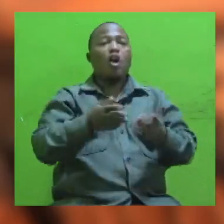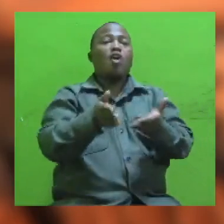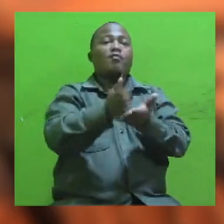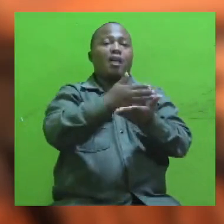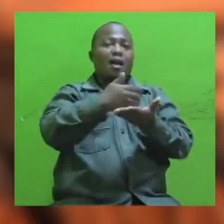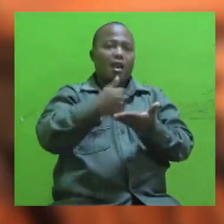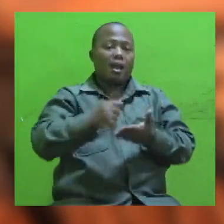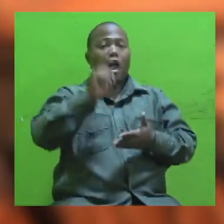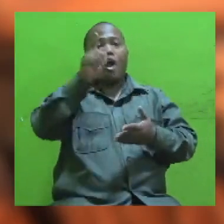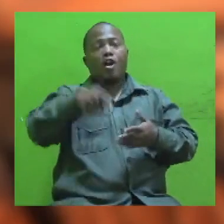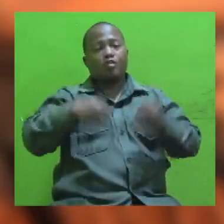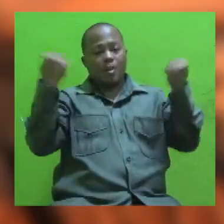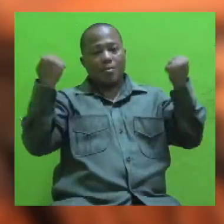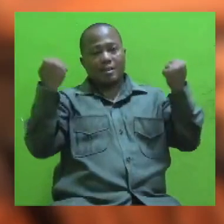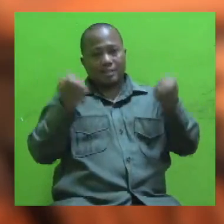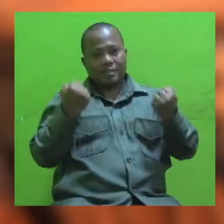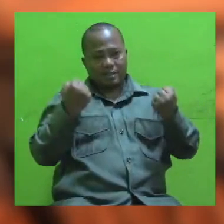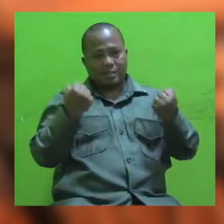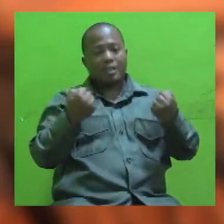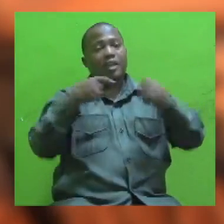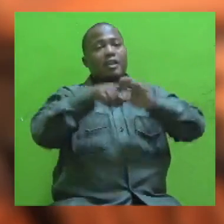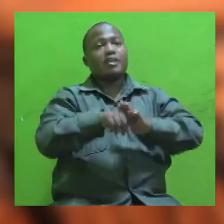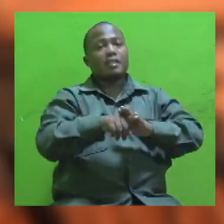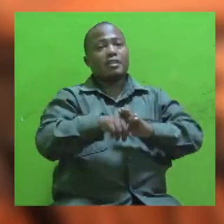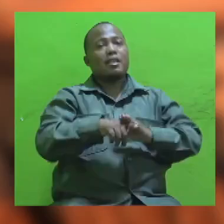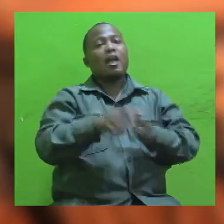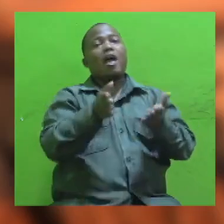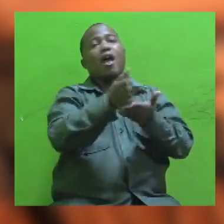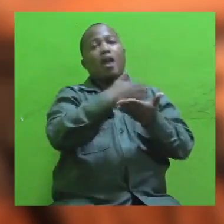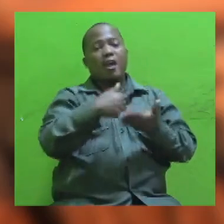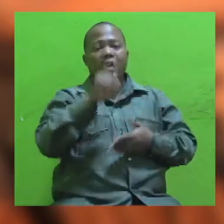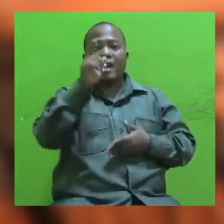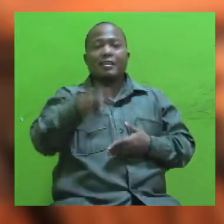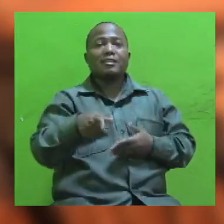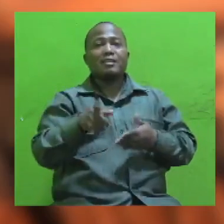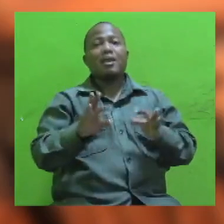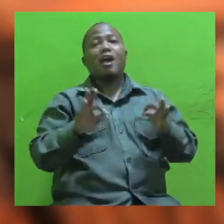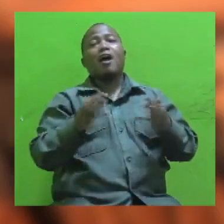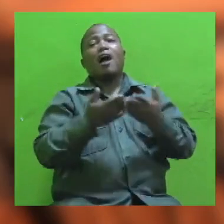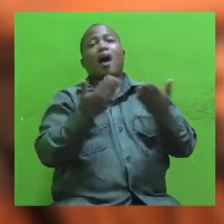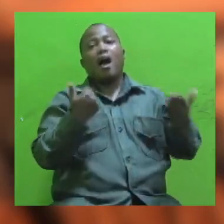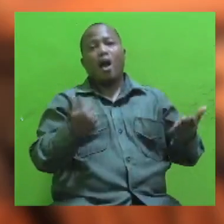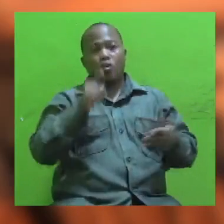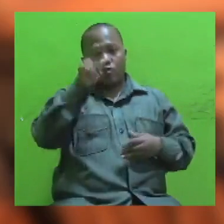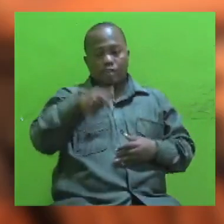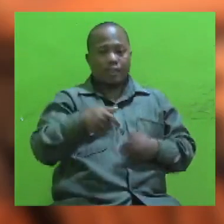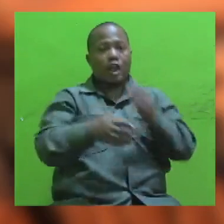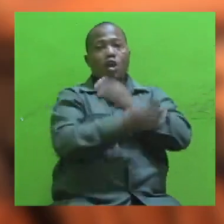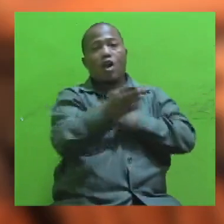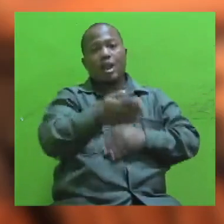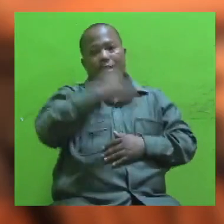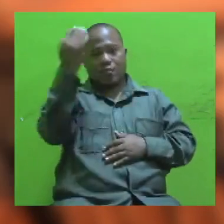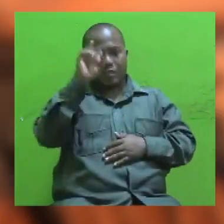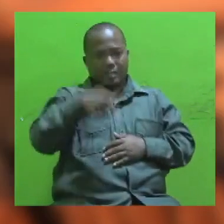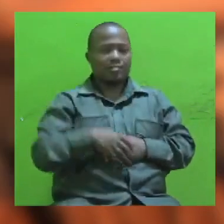also maintain peace and order in the areas. This is how the local government is. Another important